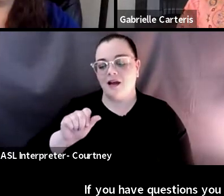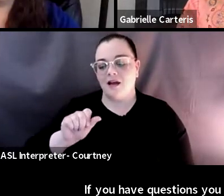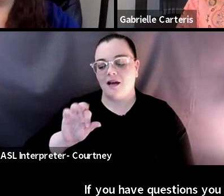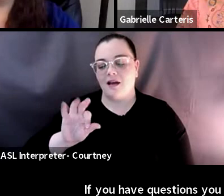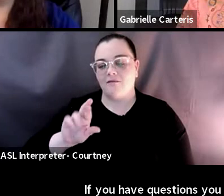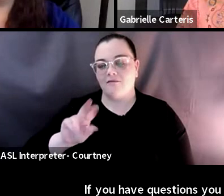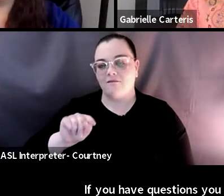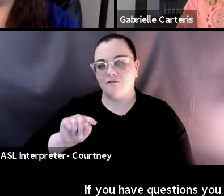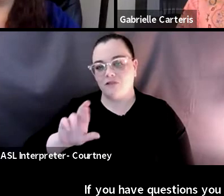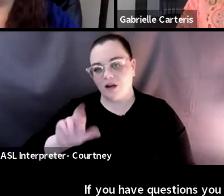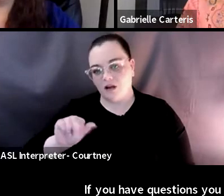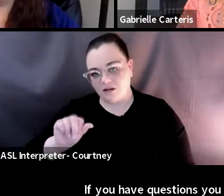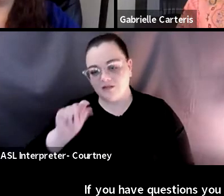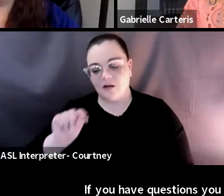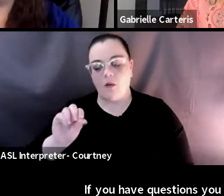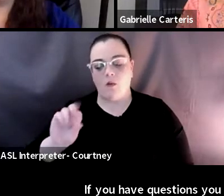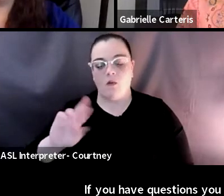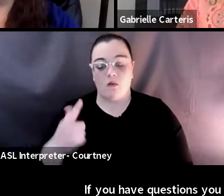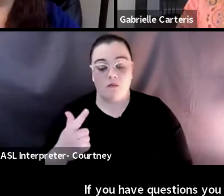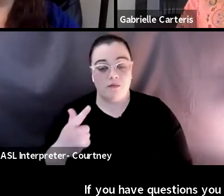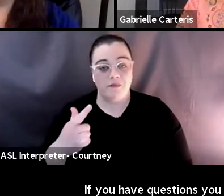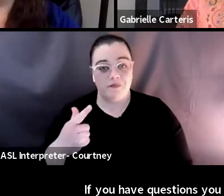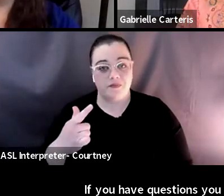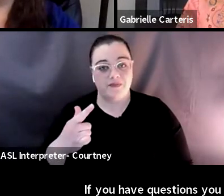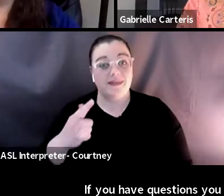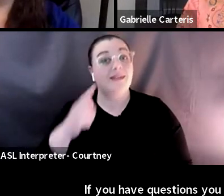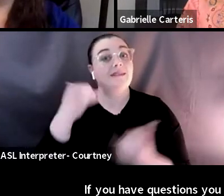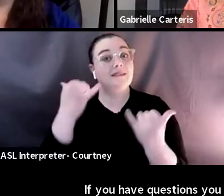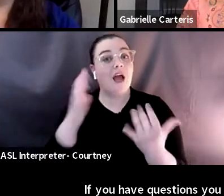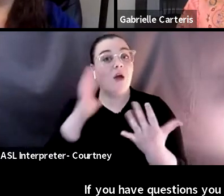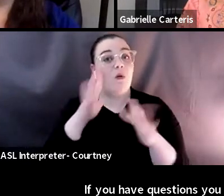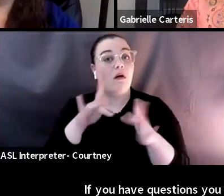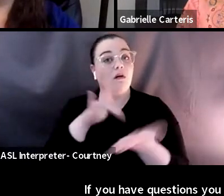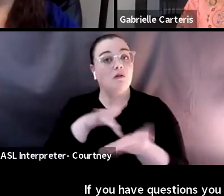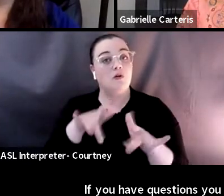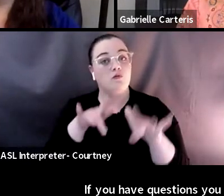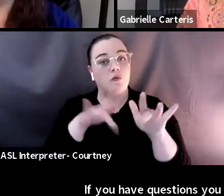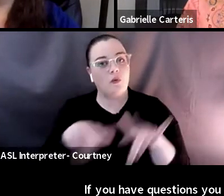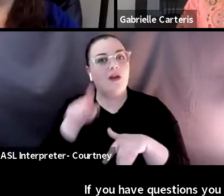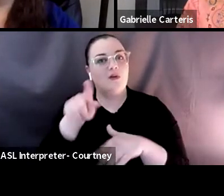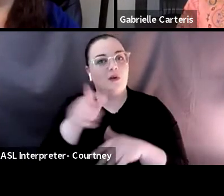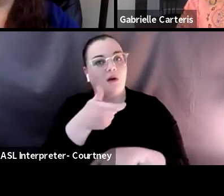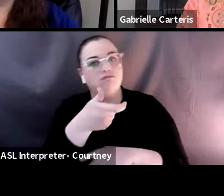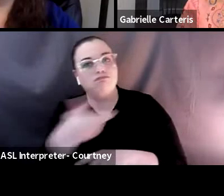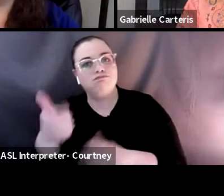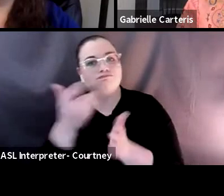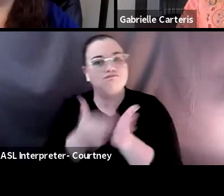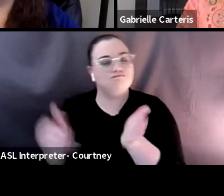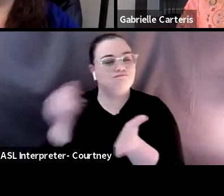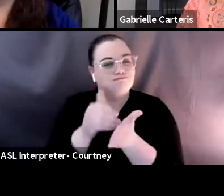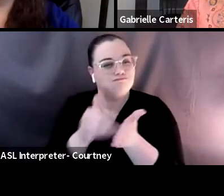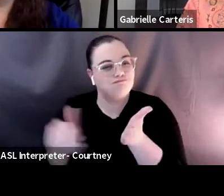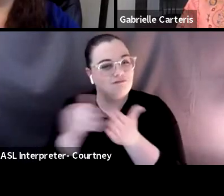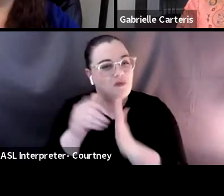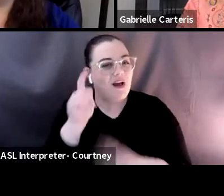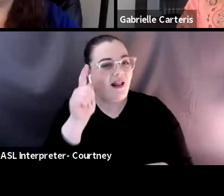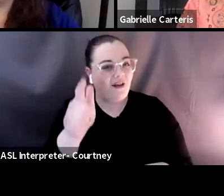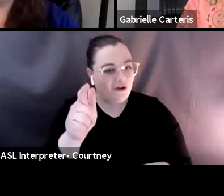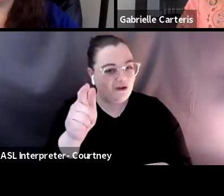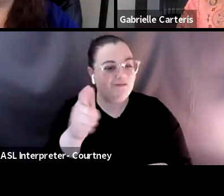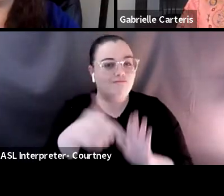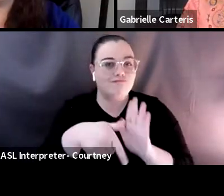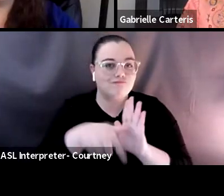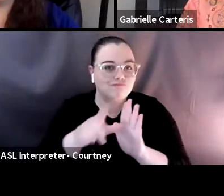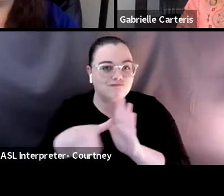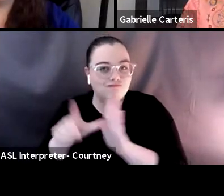pteoe@sagaftra.org. As a reminder, today's program is being recorded and you can watch the replay right here on SAG-AFTRA's YouTube channel, along